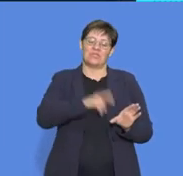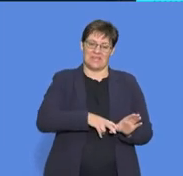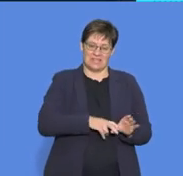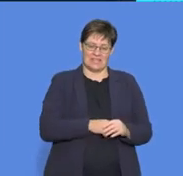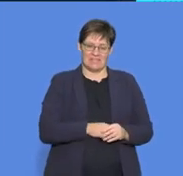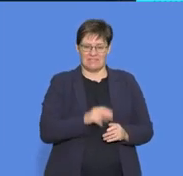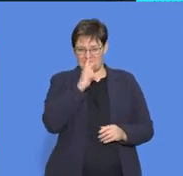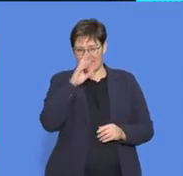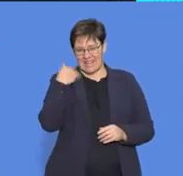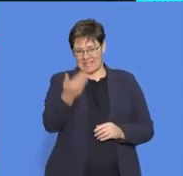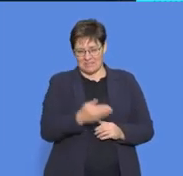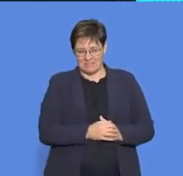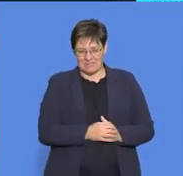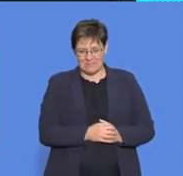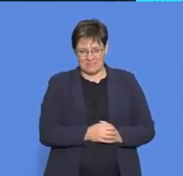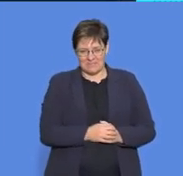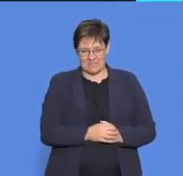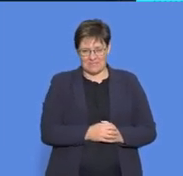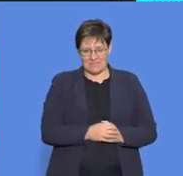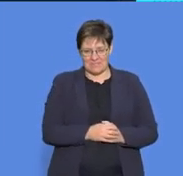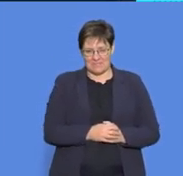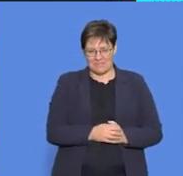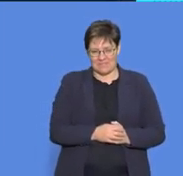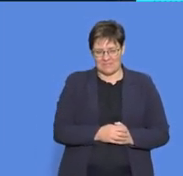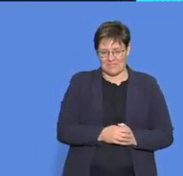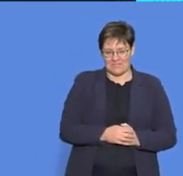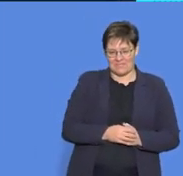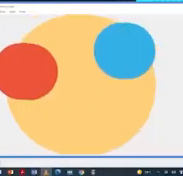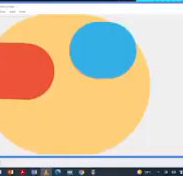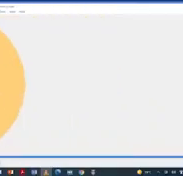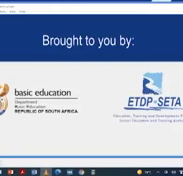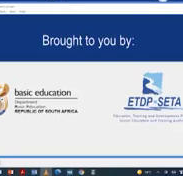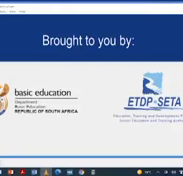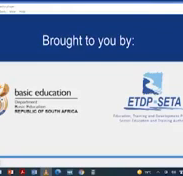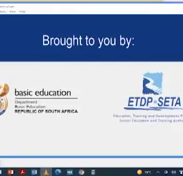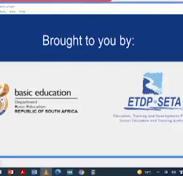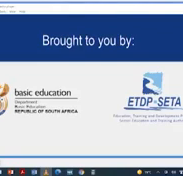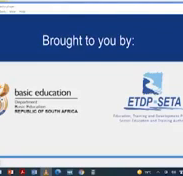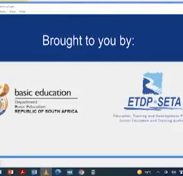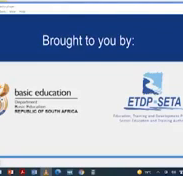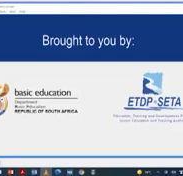Thank you for joining me. Bye.